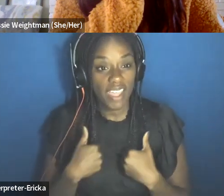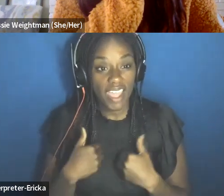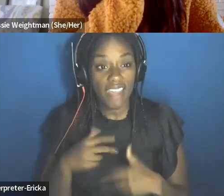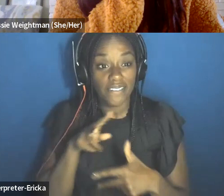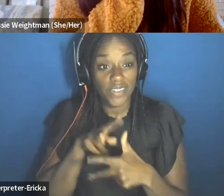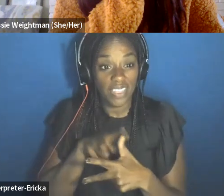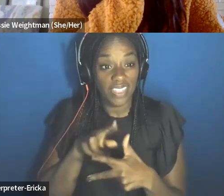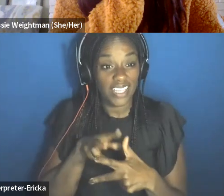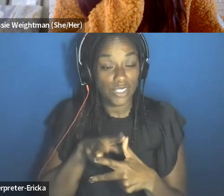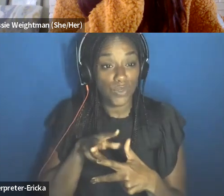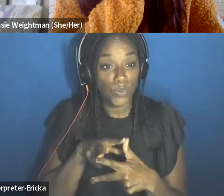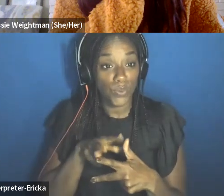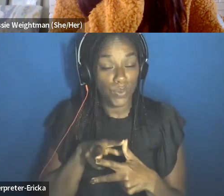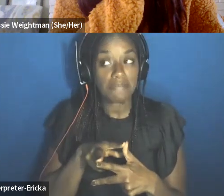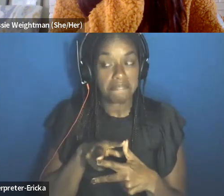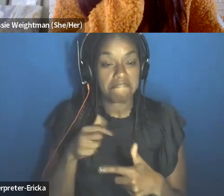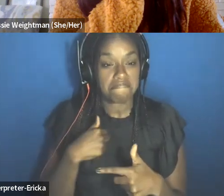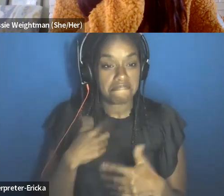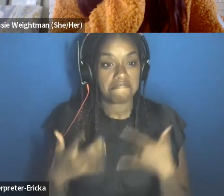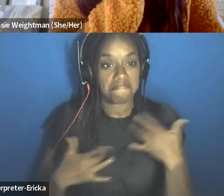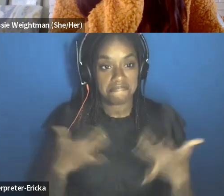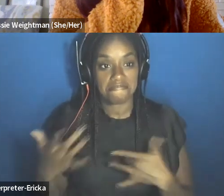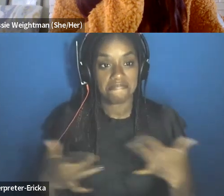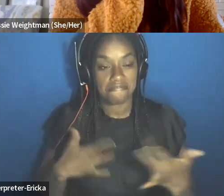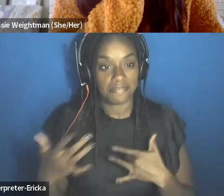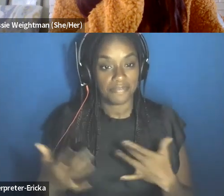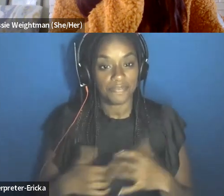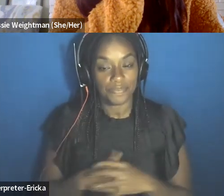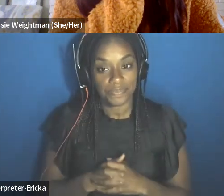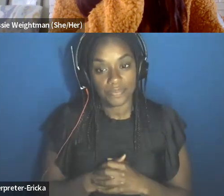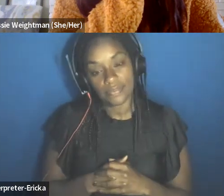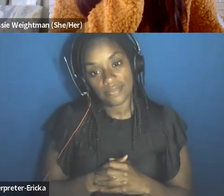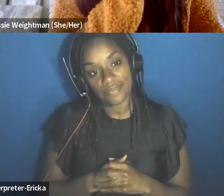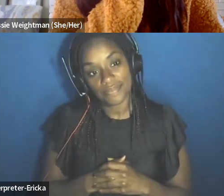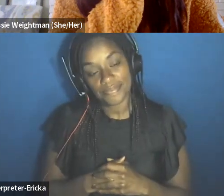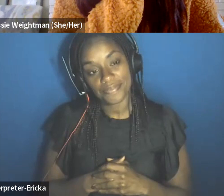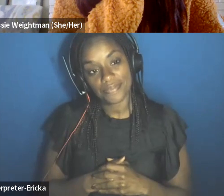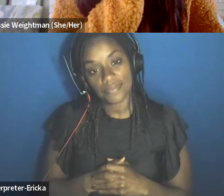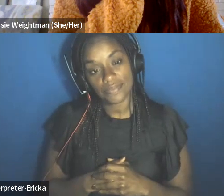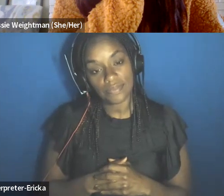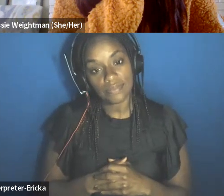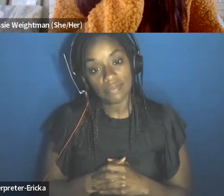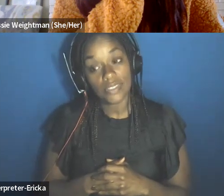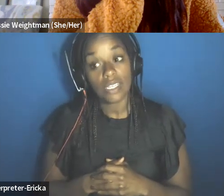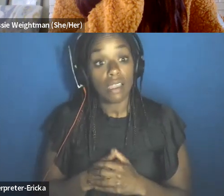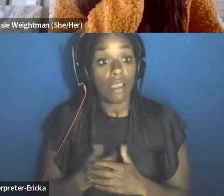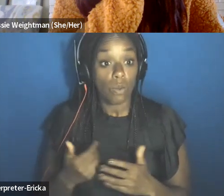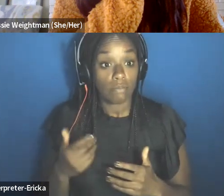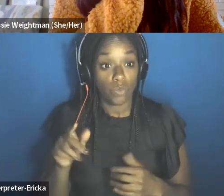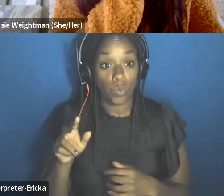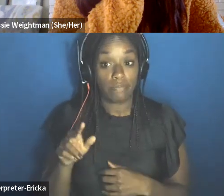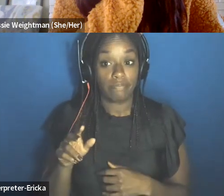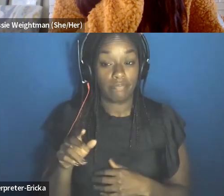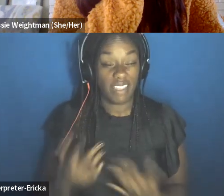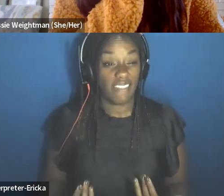two had me excited. And then also, we had to reschedule everything because of the